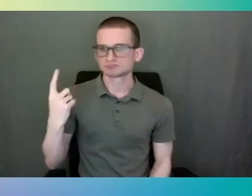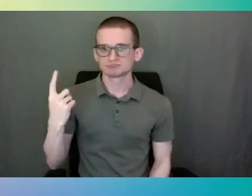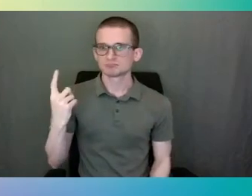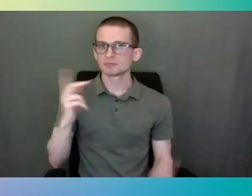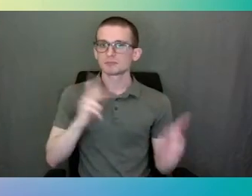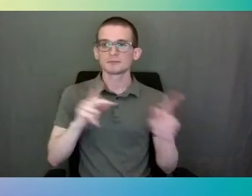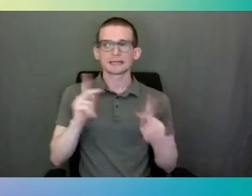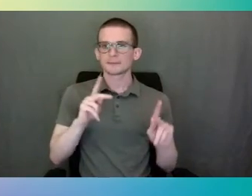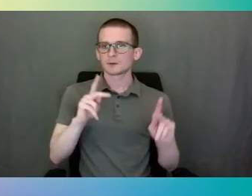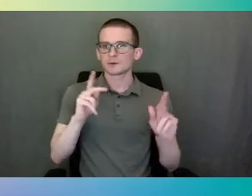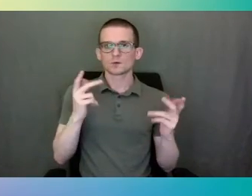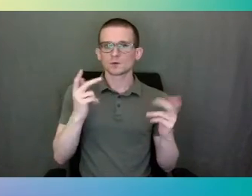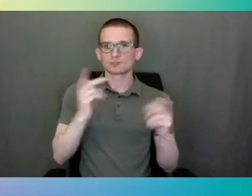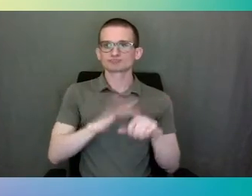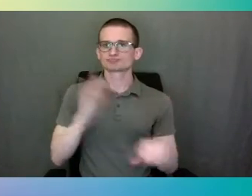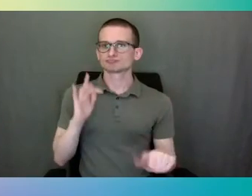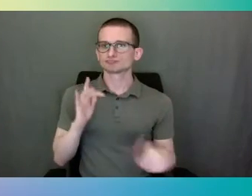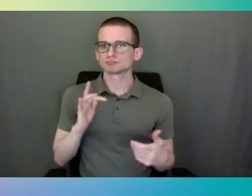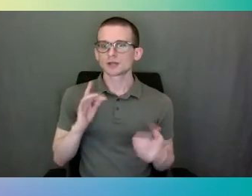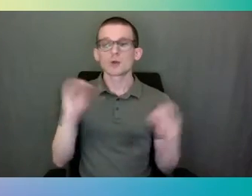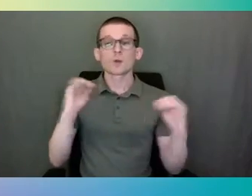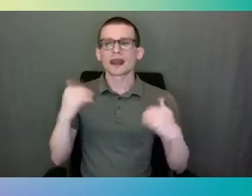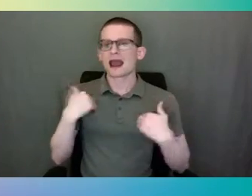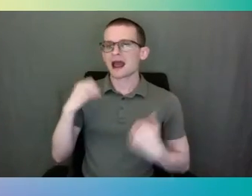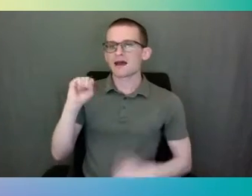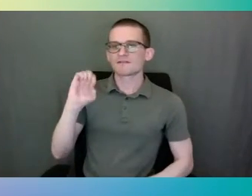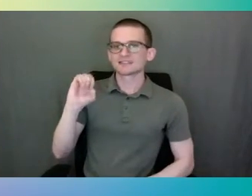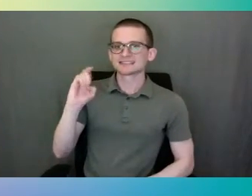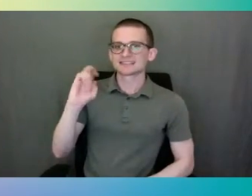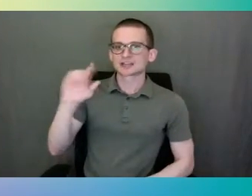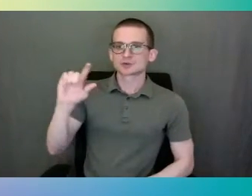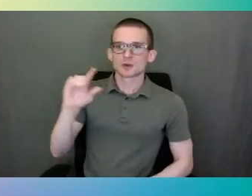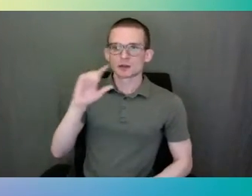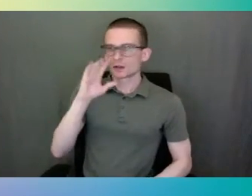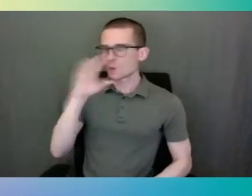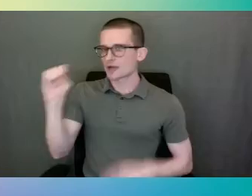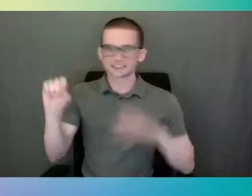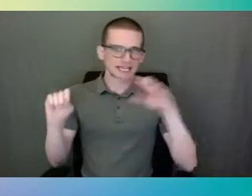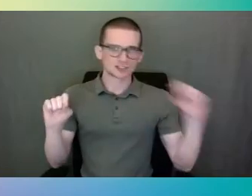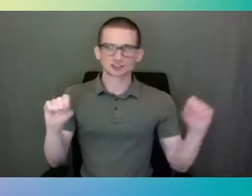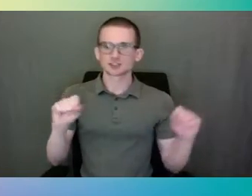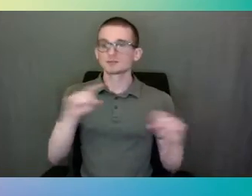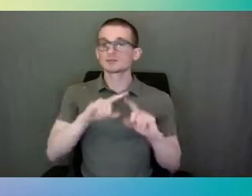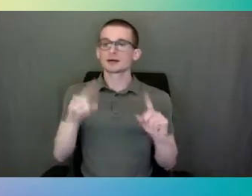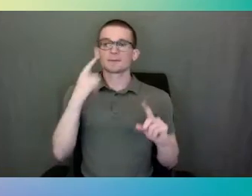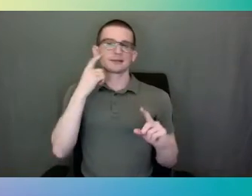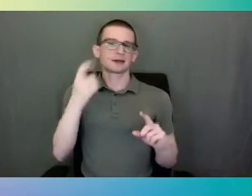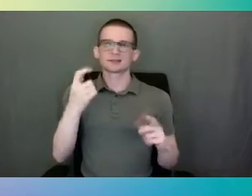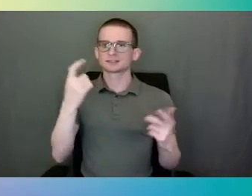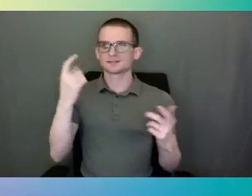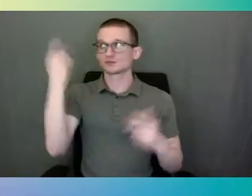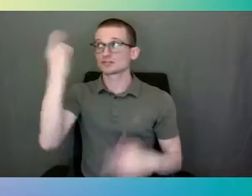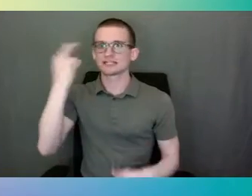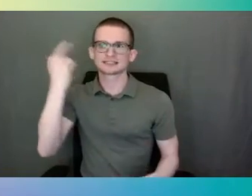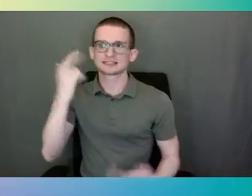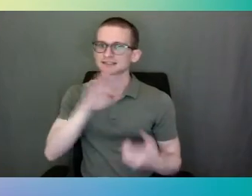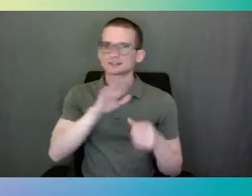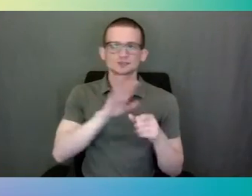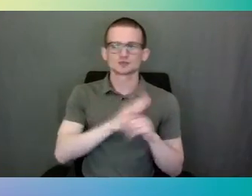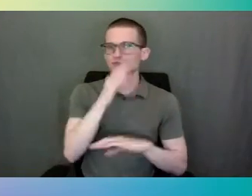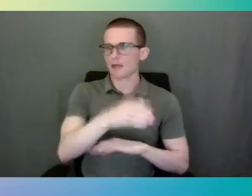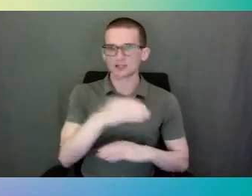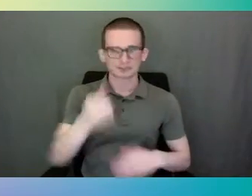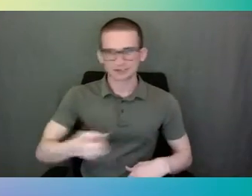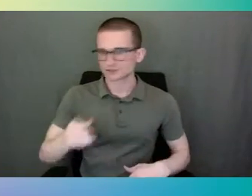didn't have a sexual orientation. They just, because of excesses or because of these things or because of masturbation, they